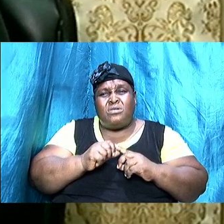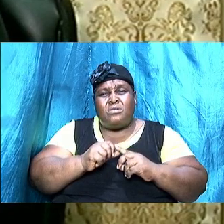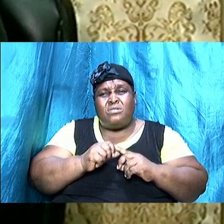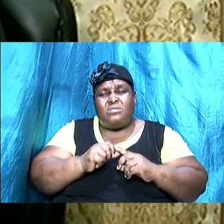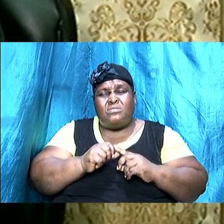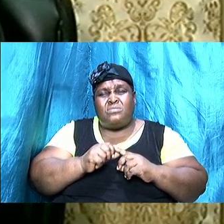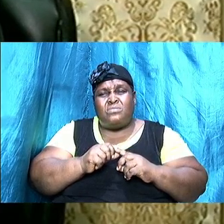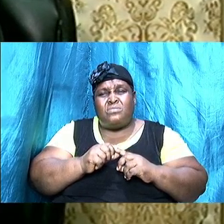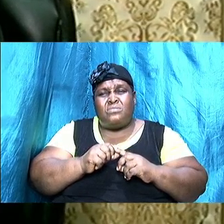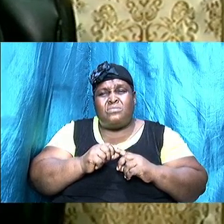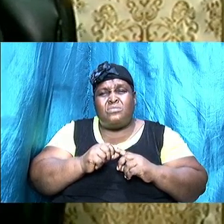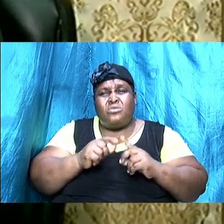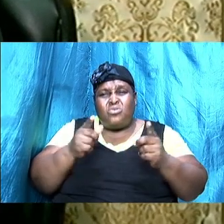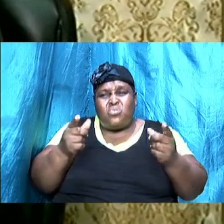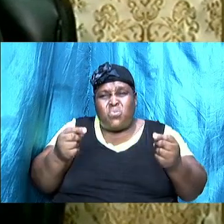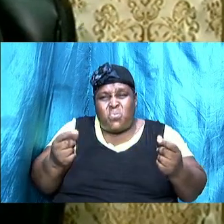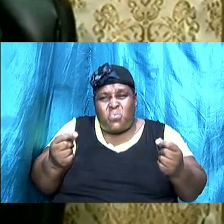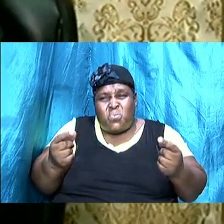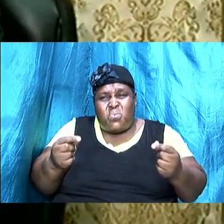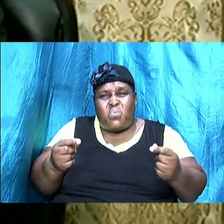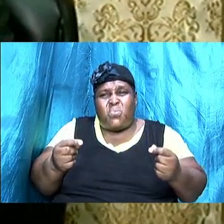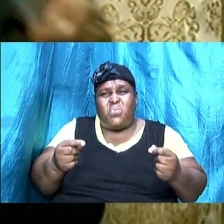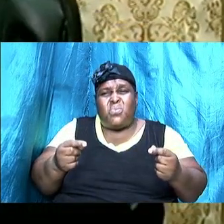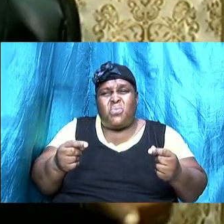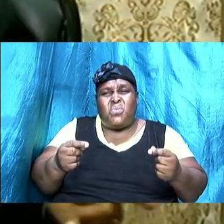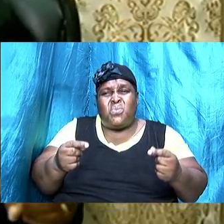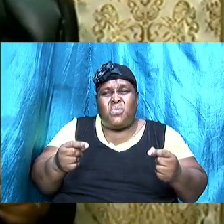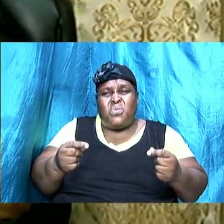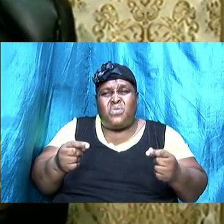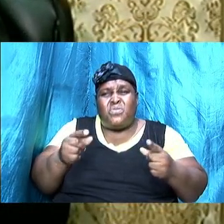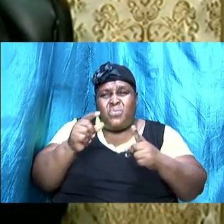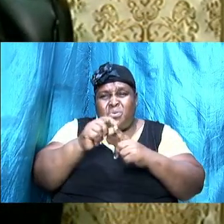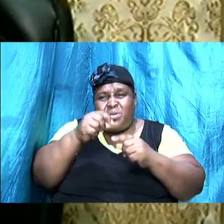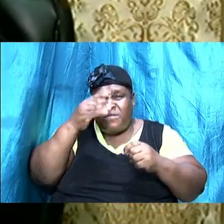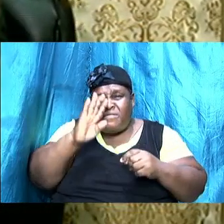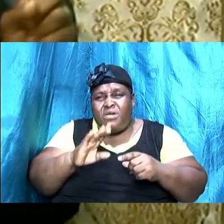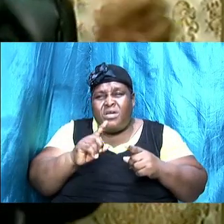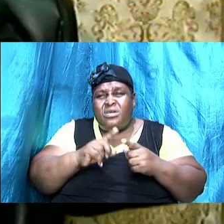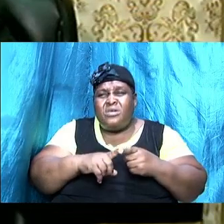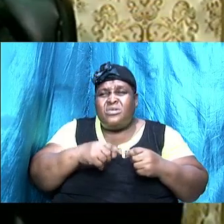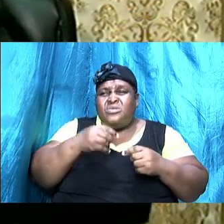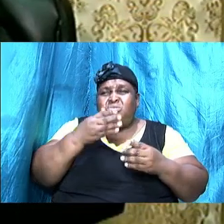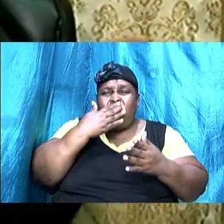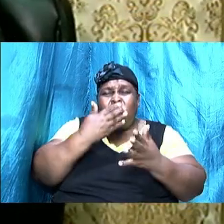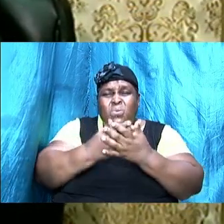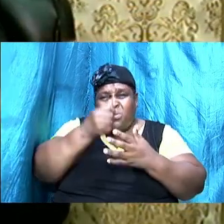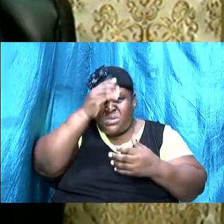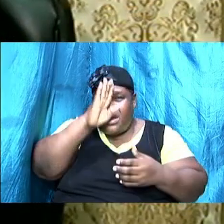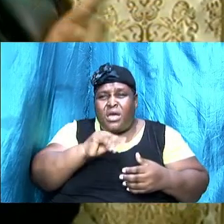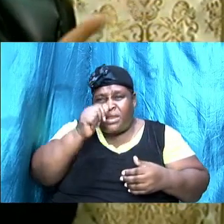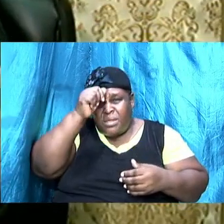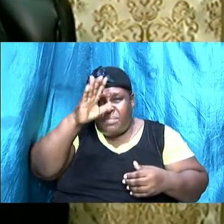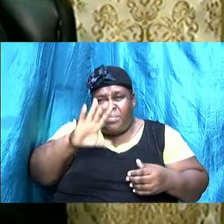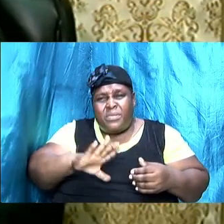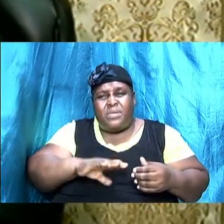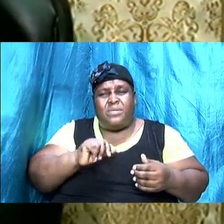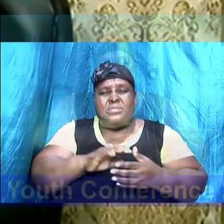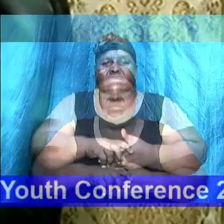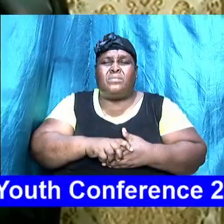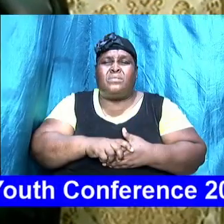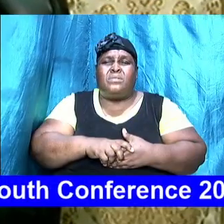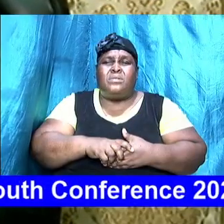in subjection and submission to a good godly man. A good godly man doesn't mean a man without